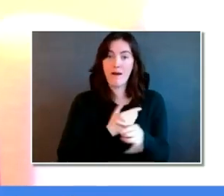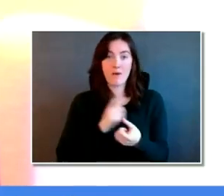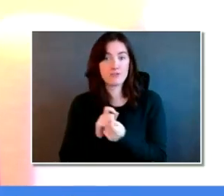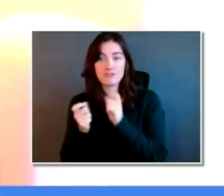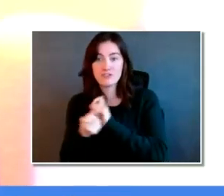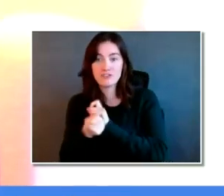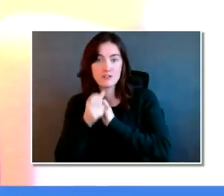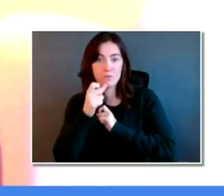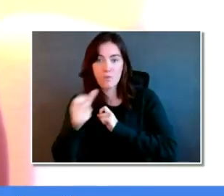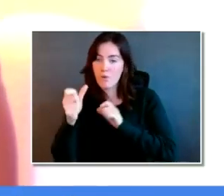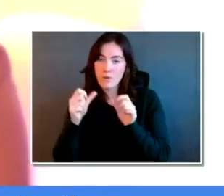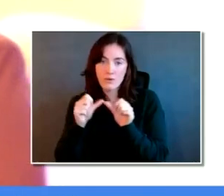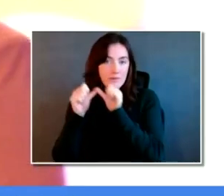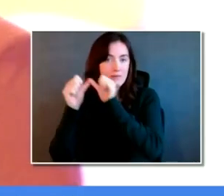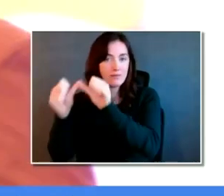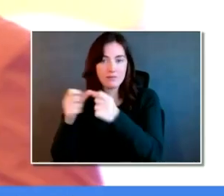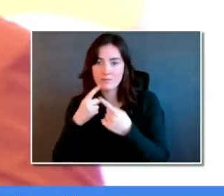permanently.